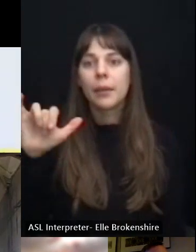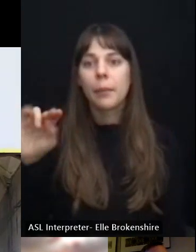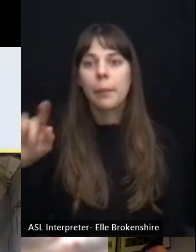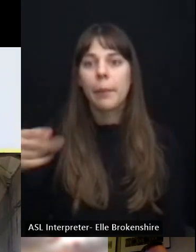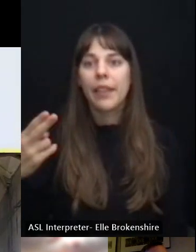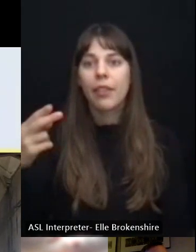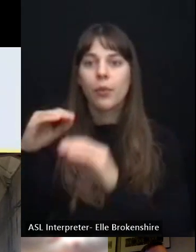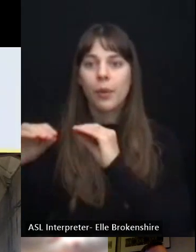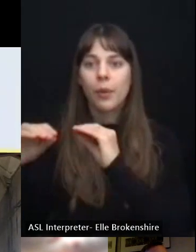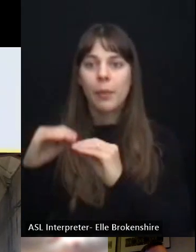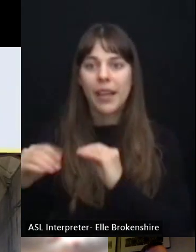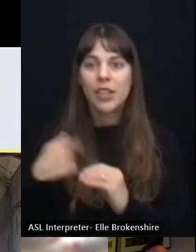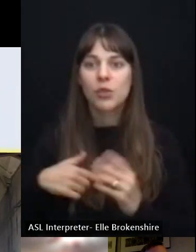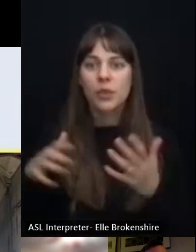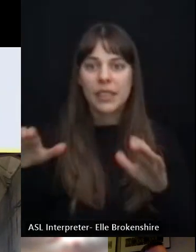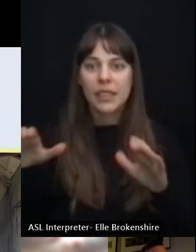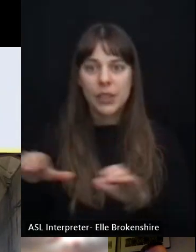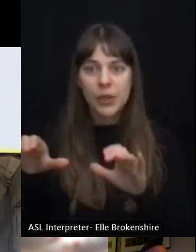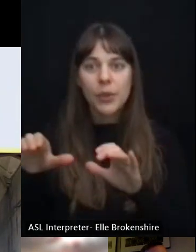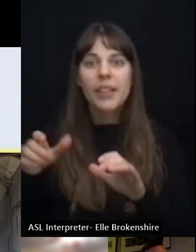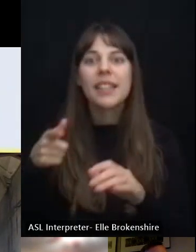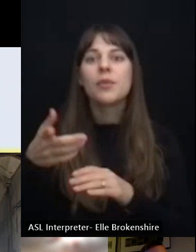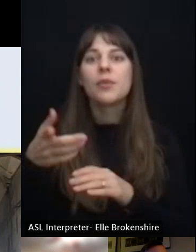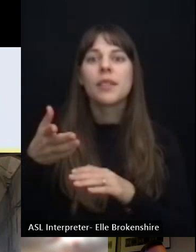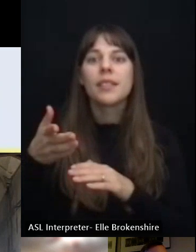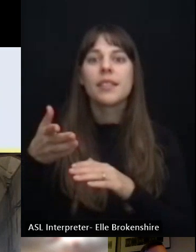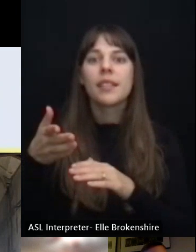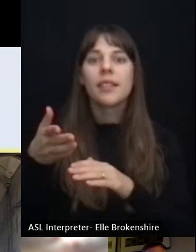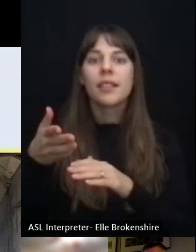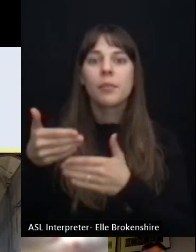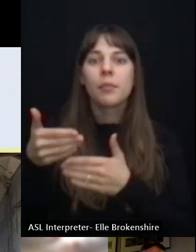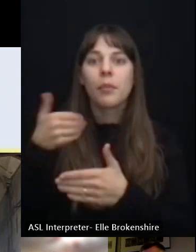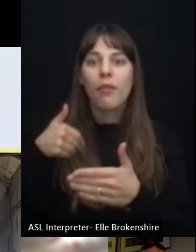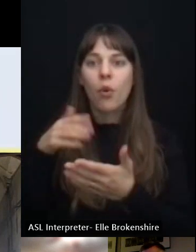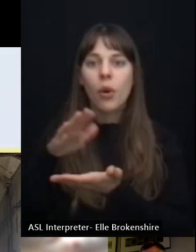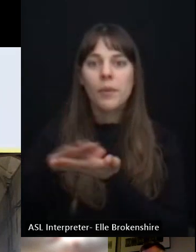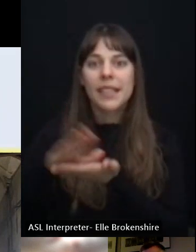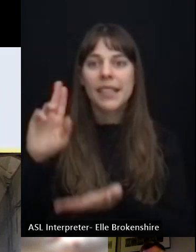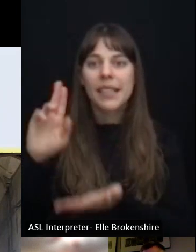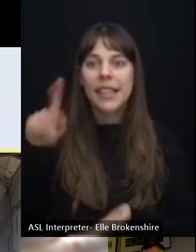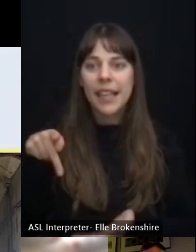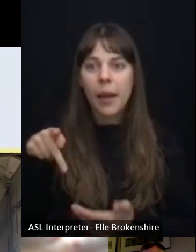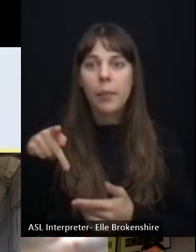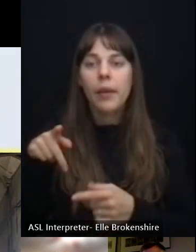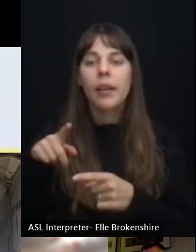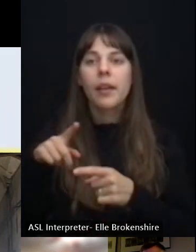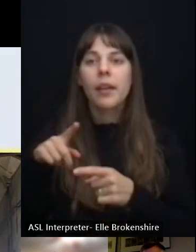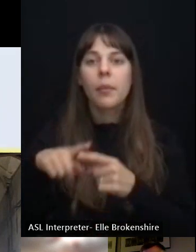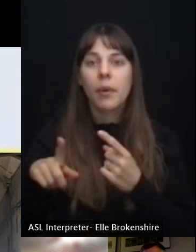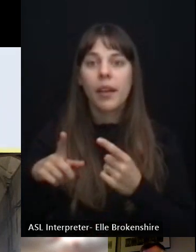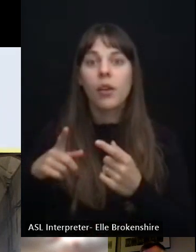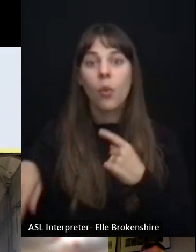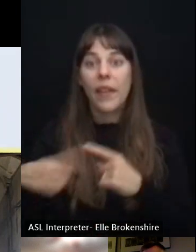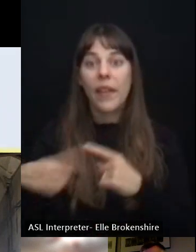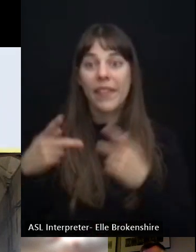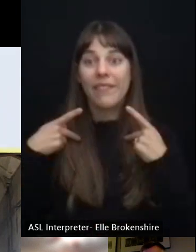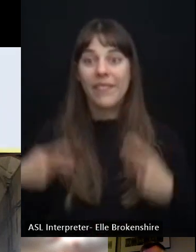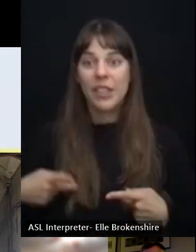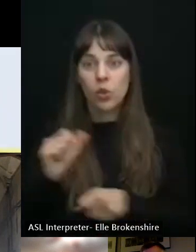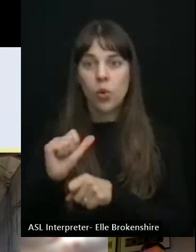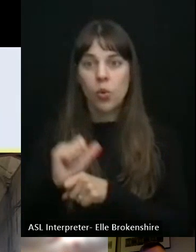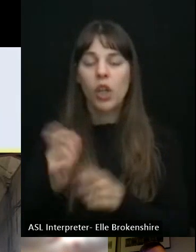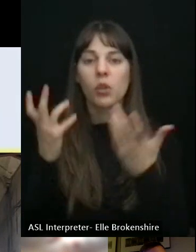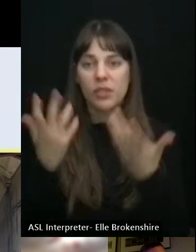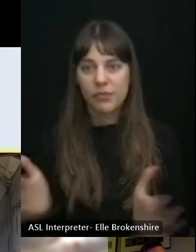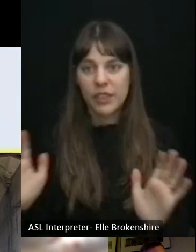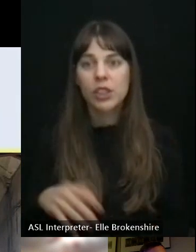done. This was prior to cleanup, but this was at the end of the actual physical work just before cleanup.